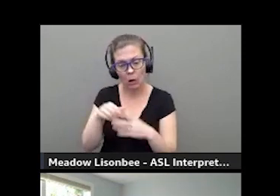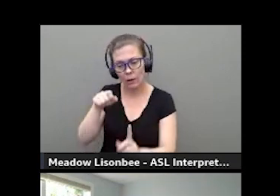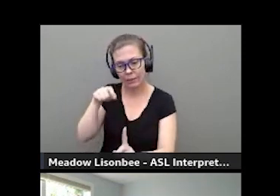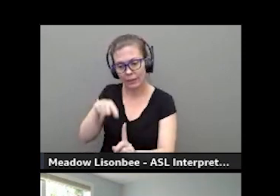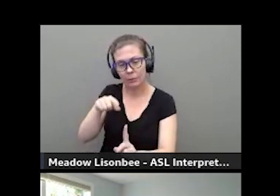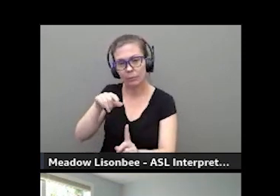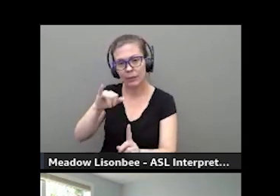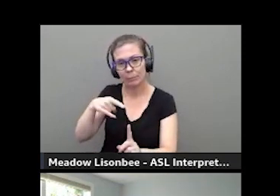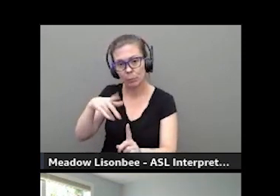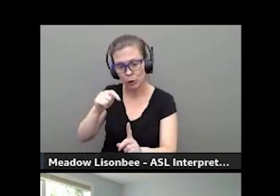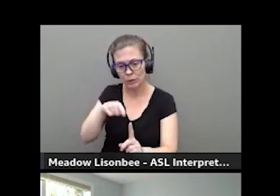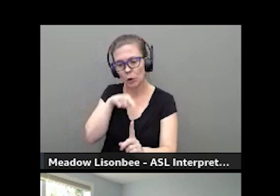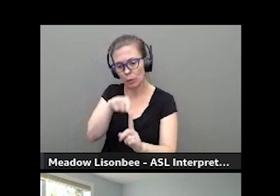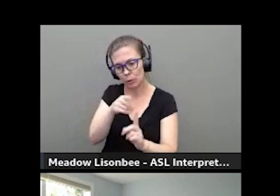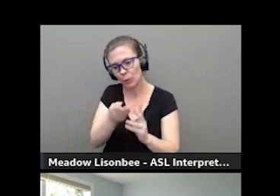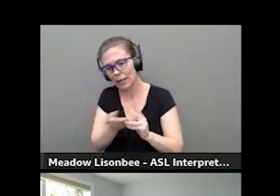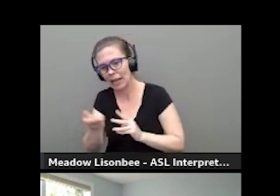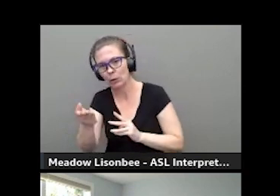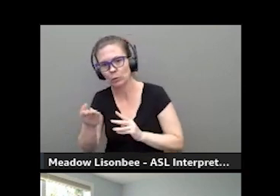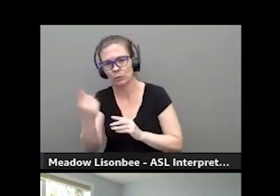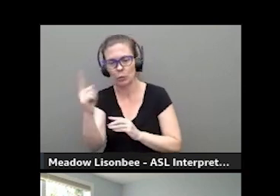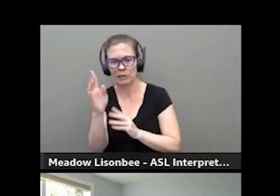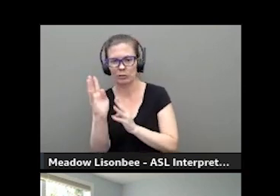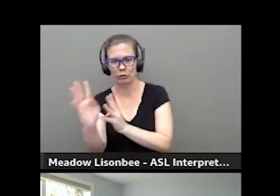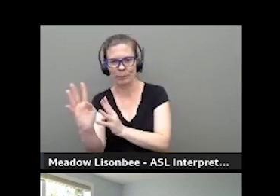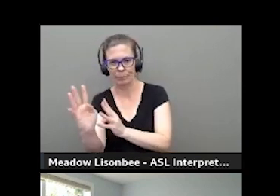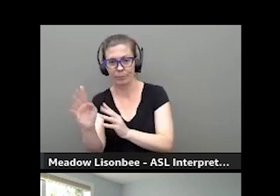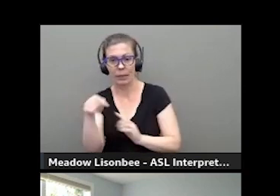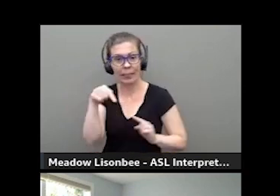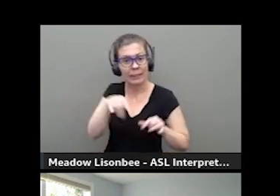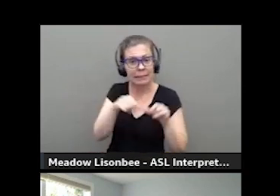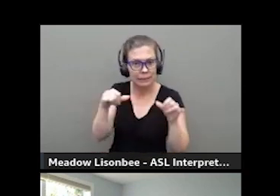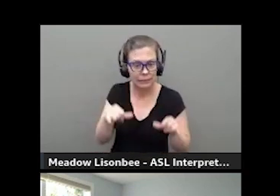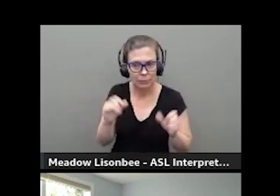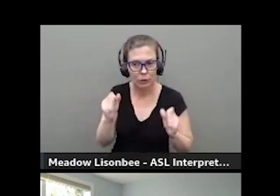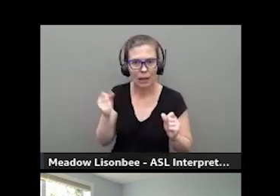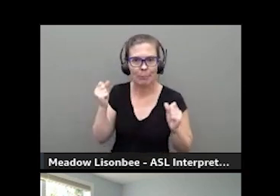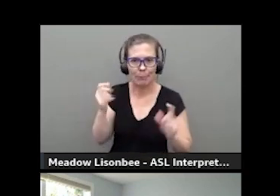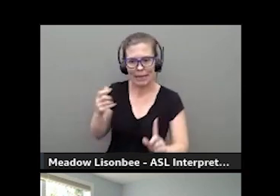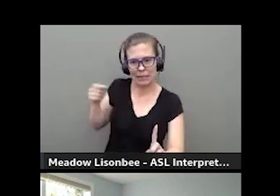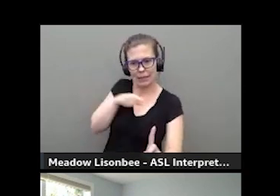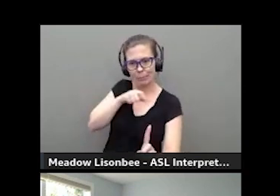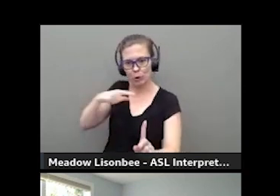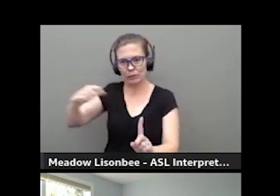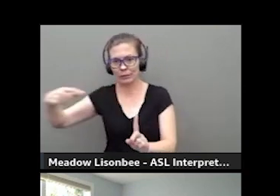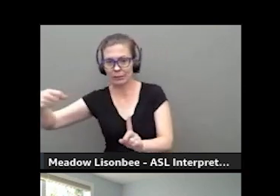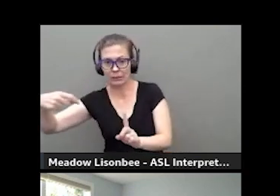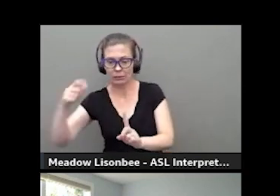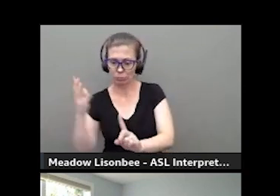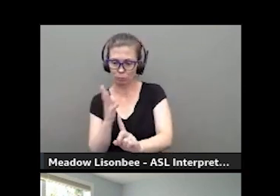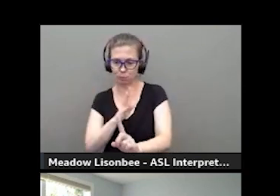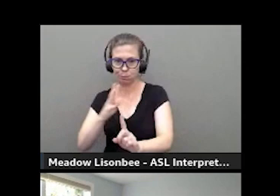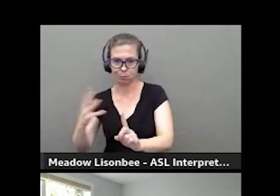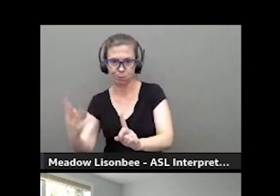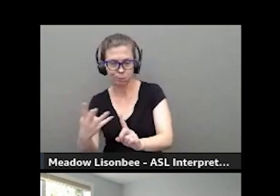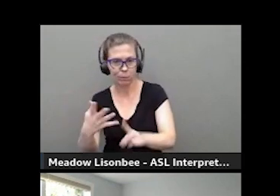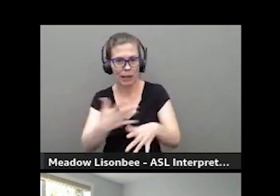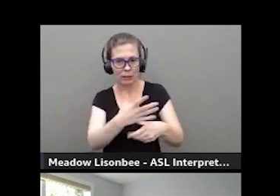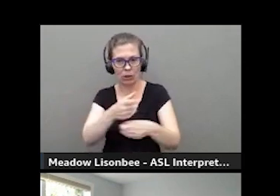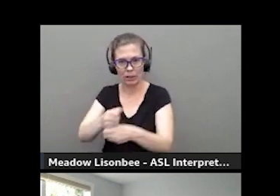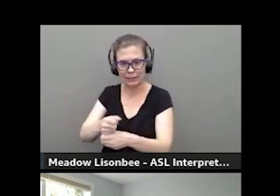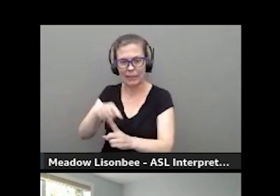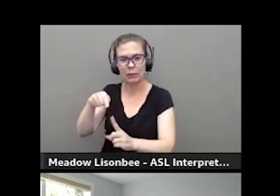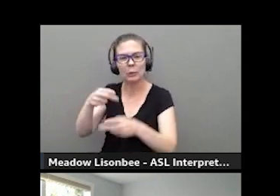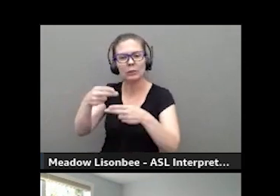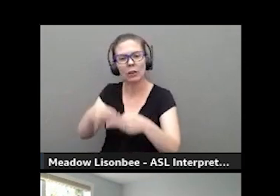through the system and come out as a singular stream. In this system, you can have many, many inputs and it's all kind of consolidated under what we